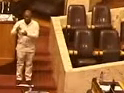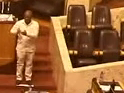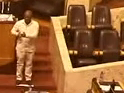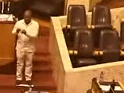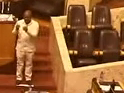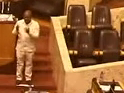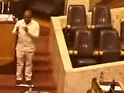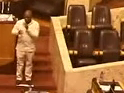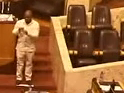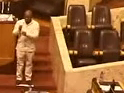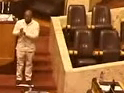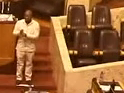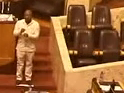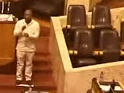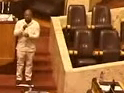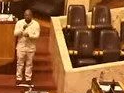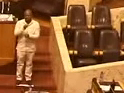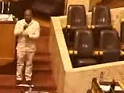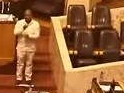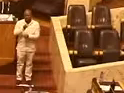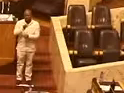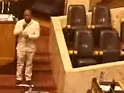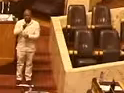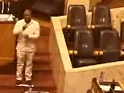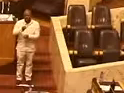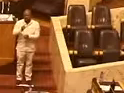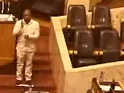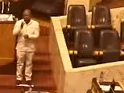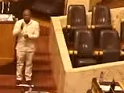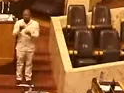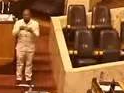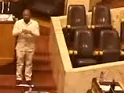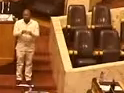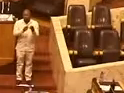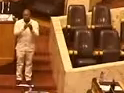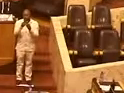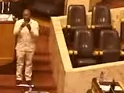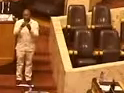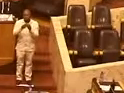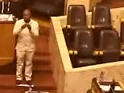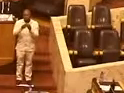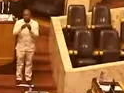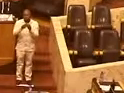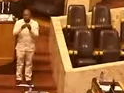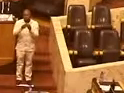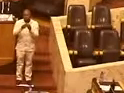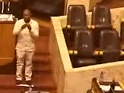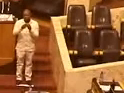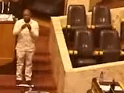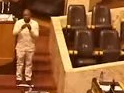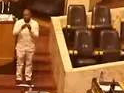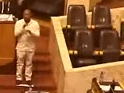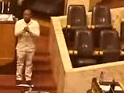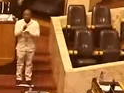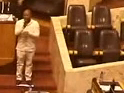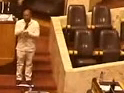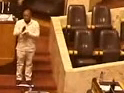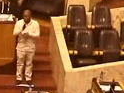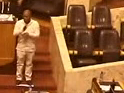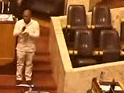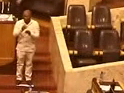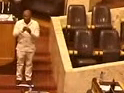1.6 billion. This will cover approximately 2,598 kilometer road network